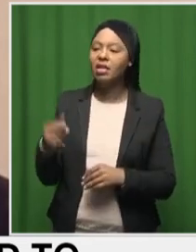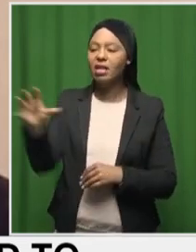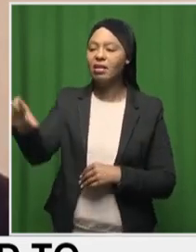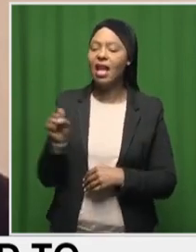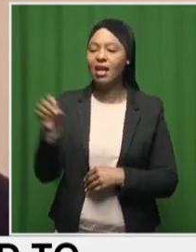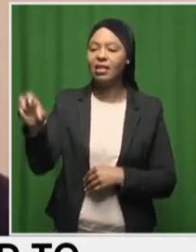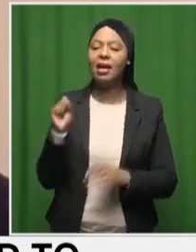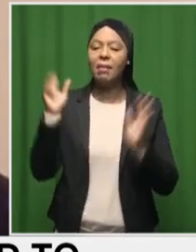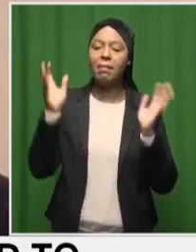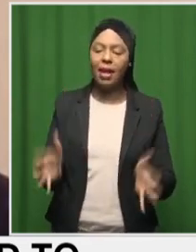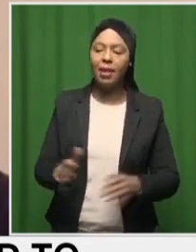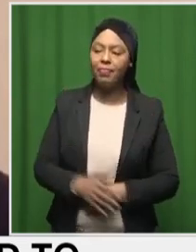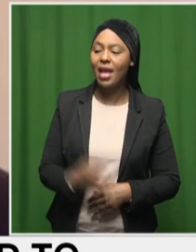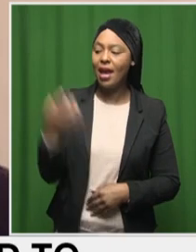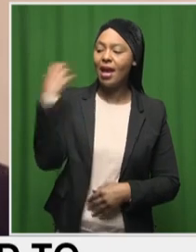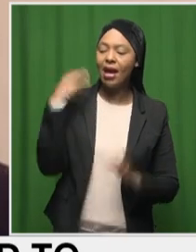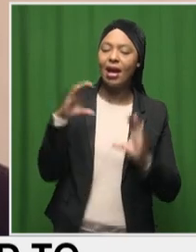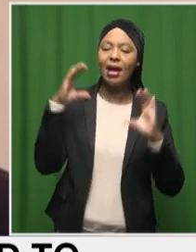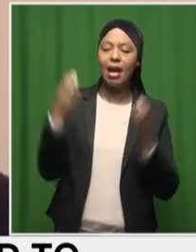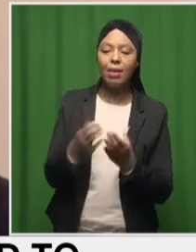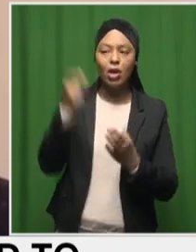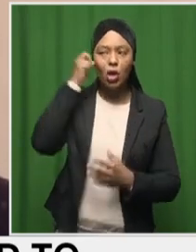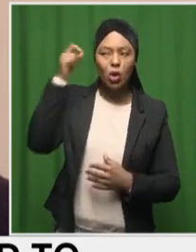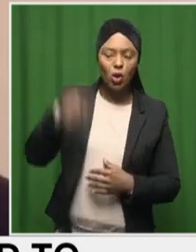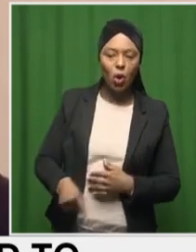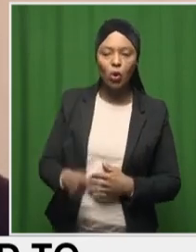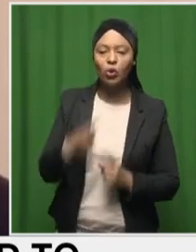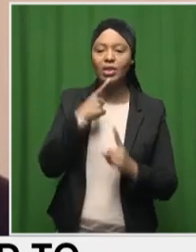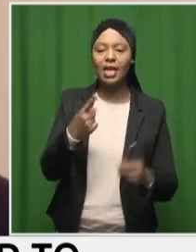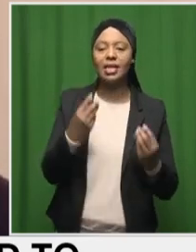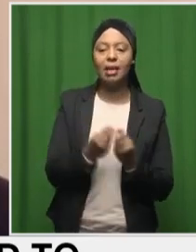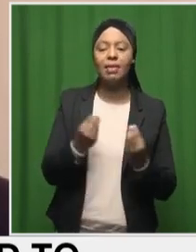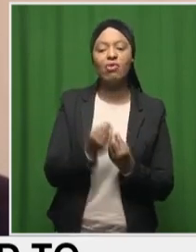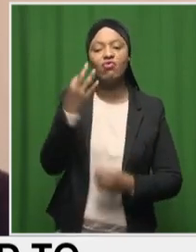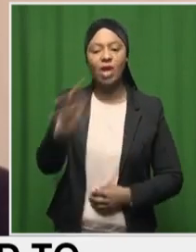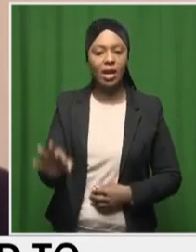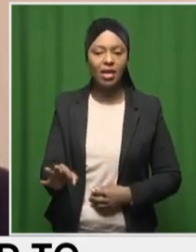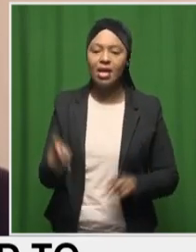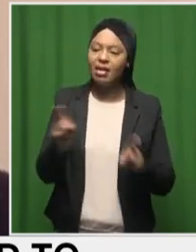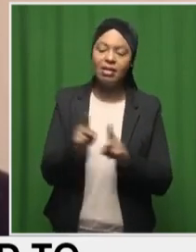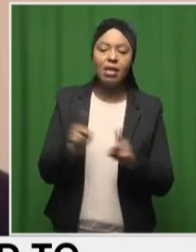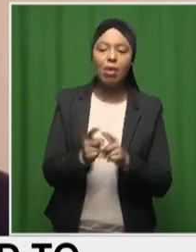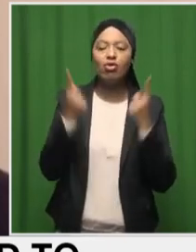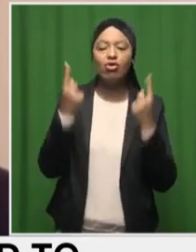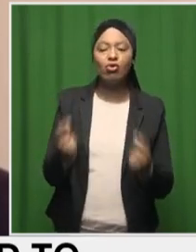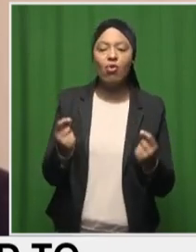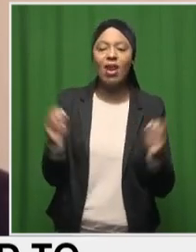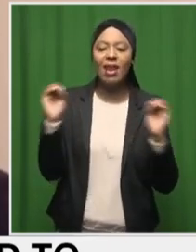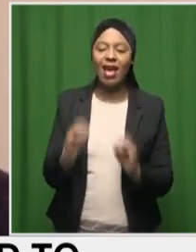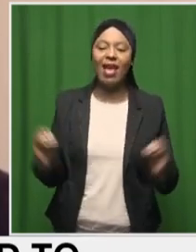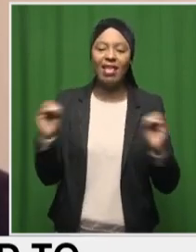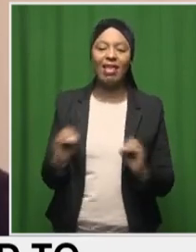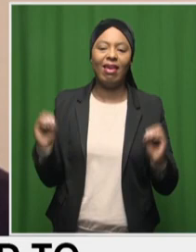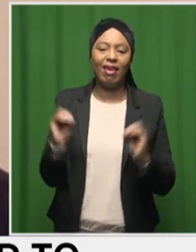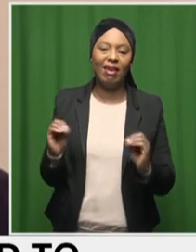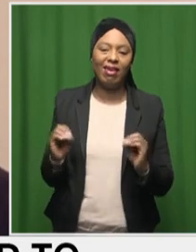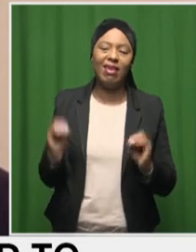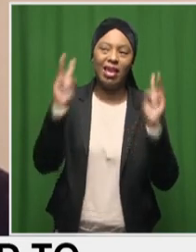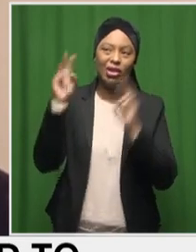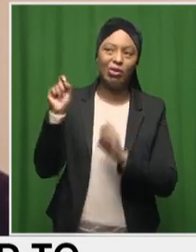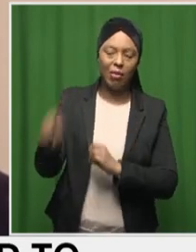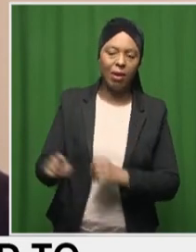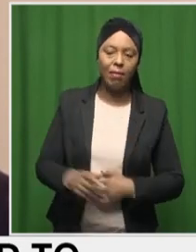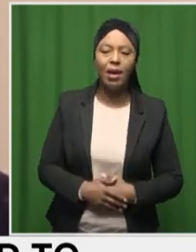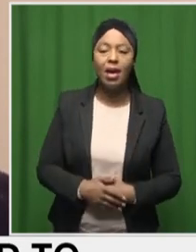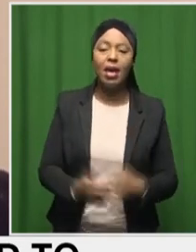cabinet just ignores, says the right thing, but doesn't do anything about it. So in the global environment, investors